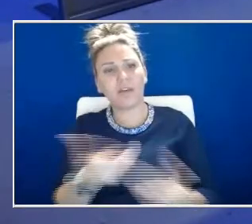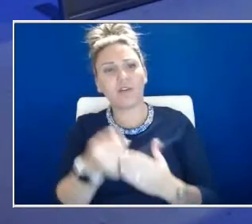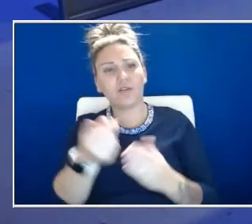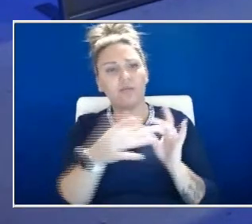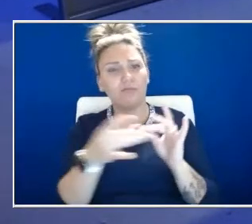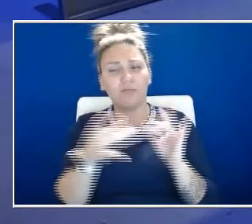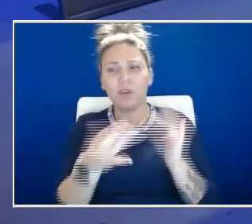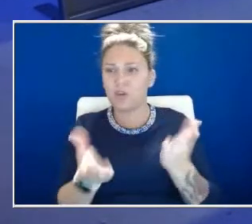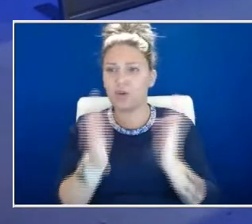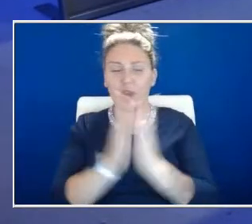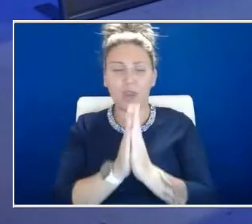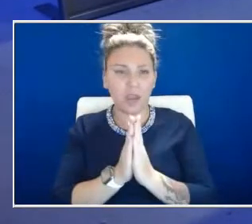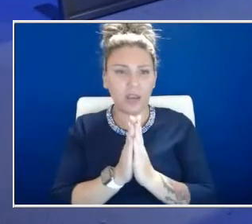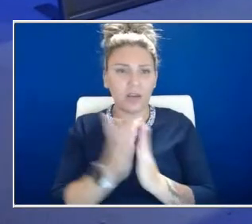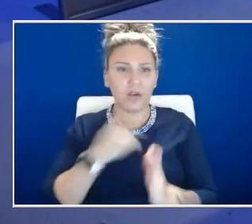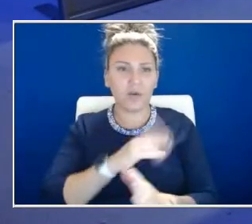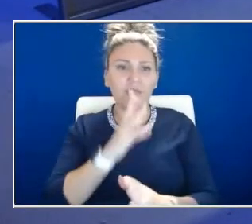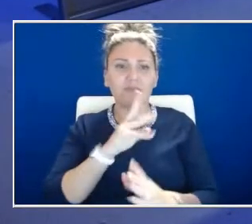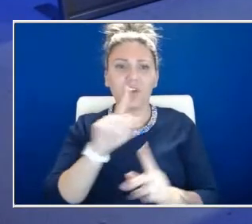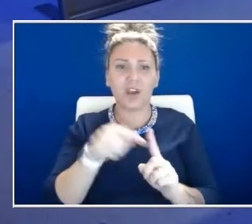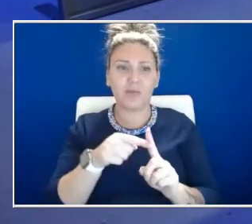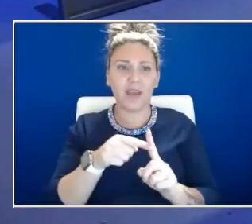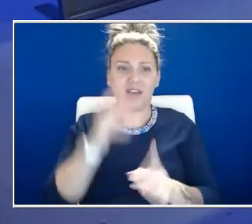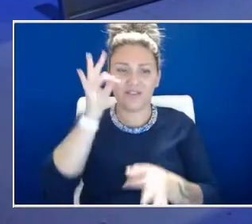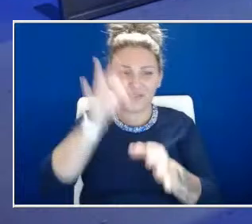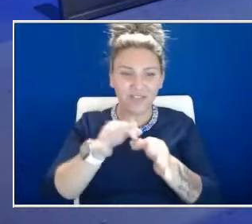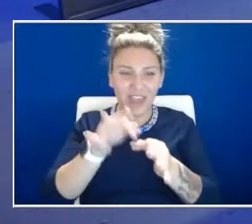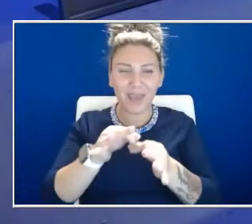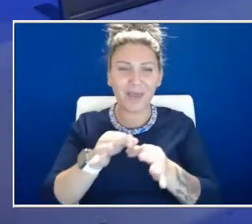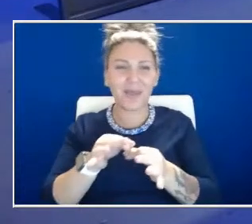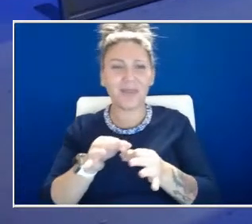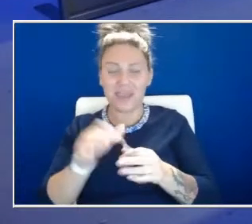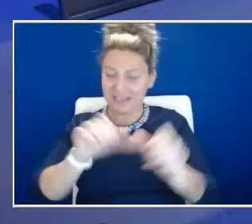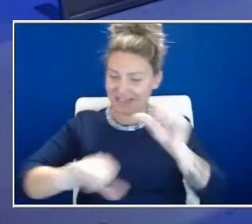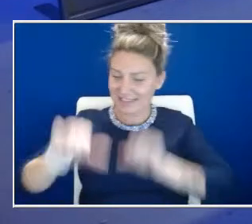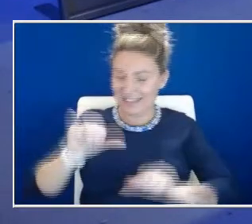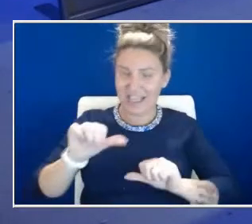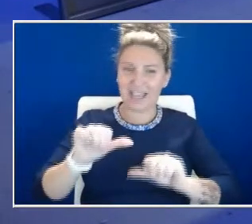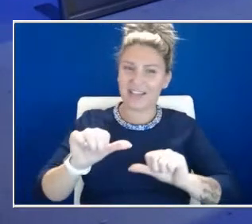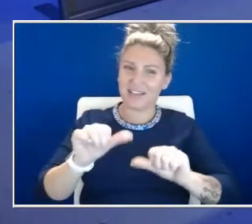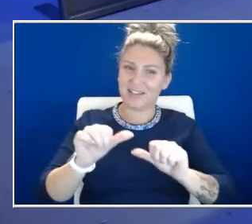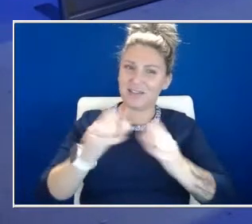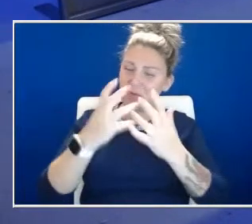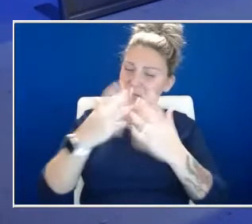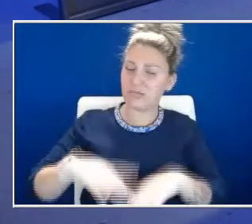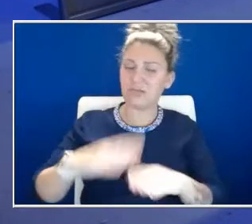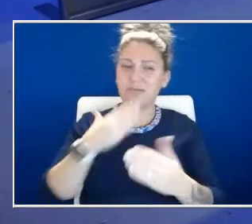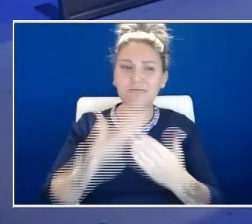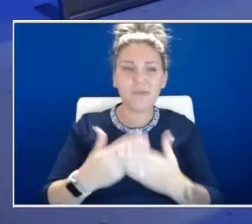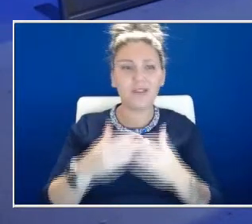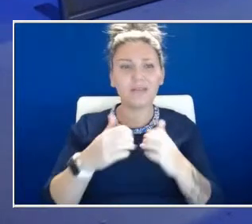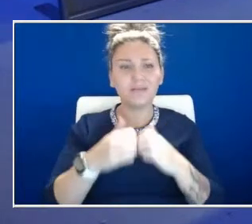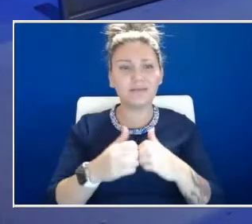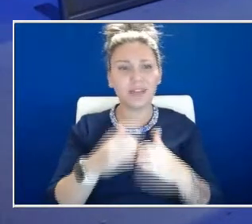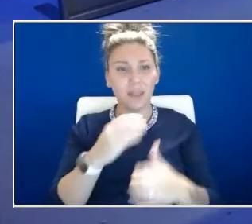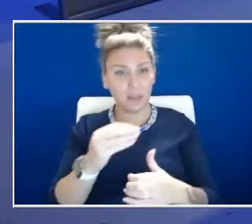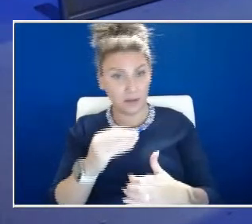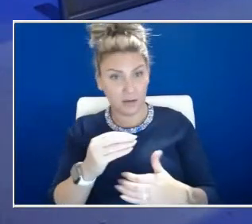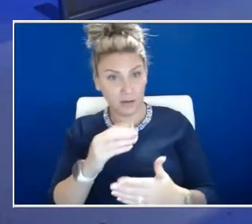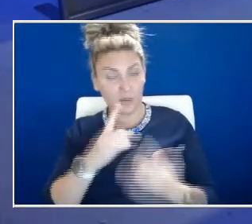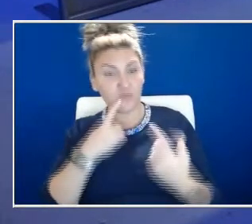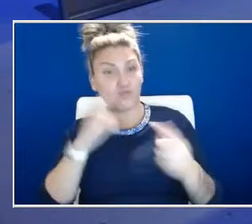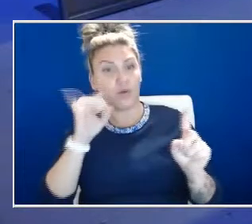that we talk a lot about here about how faith and science work so well together. And it certainly worked that way in